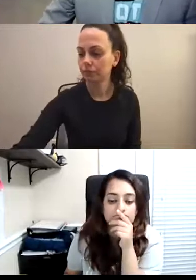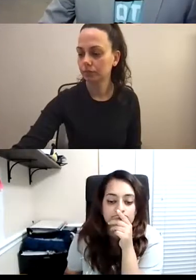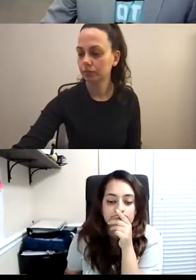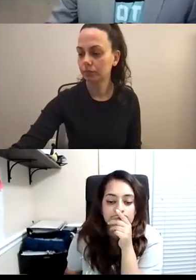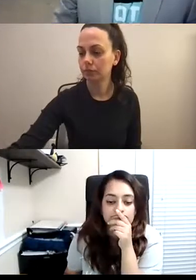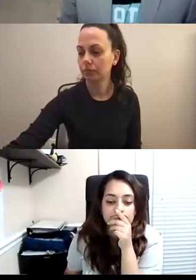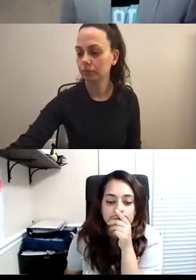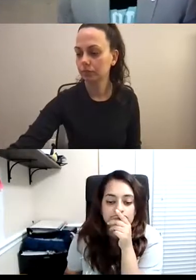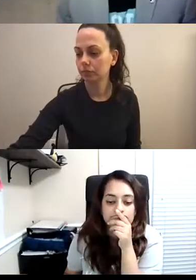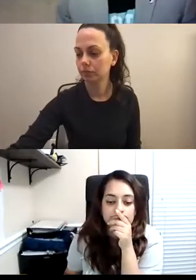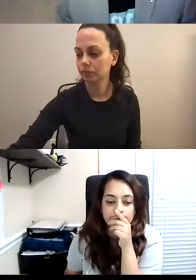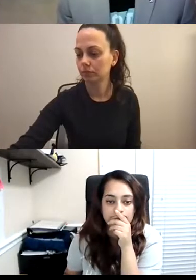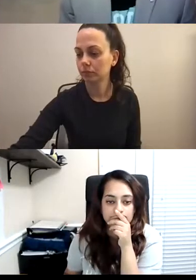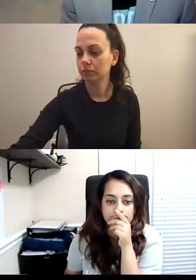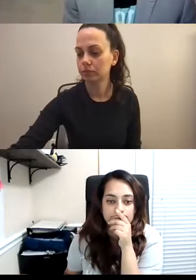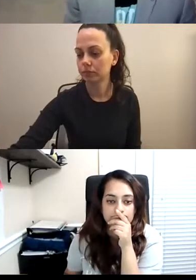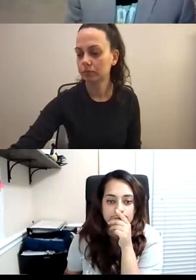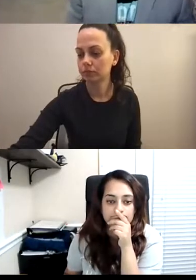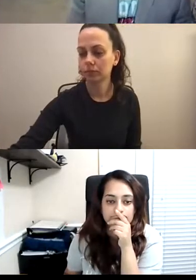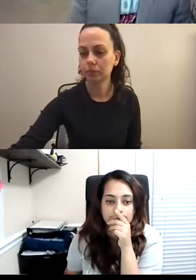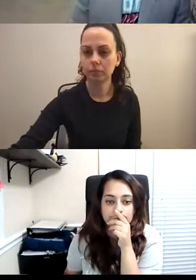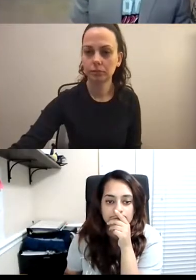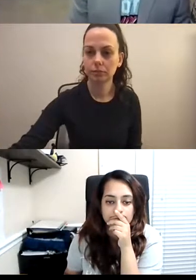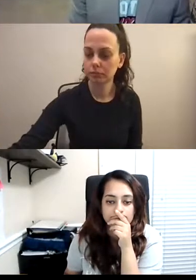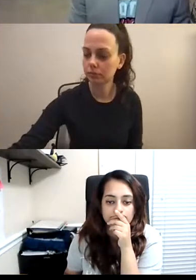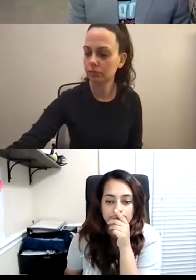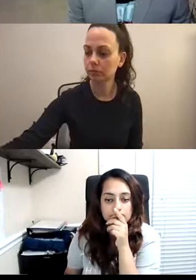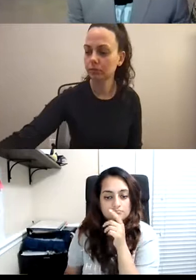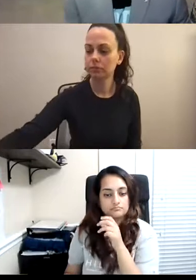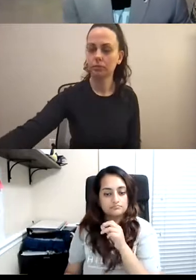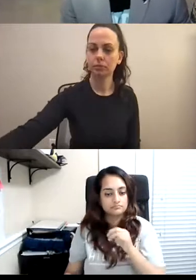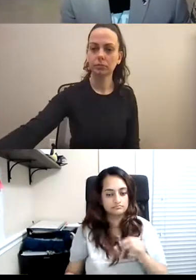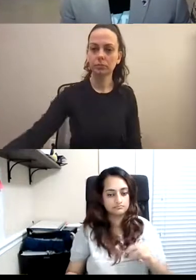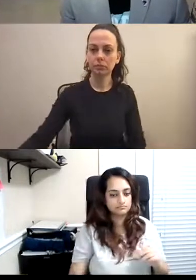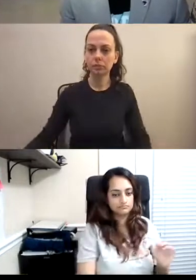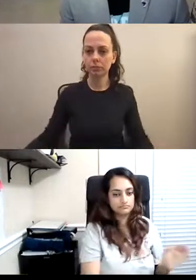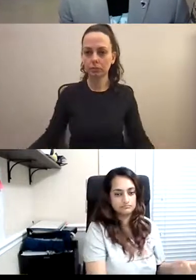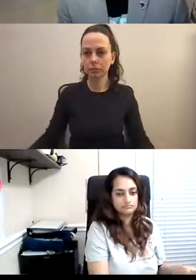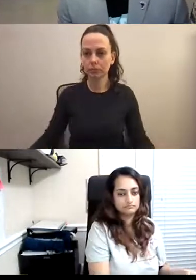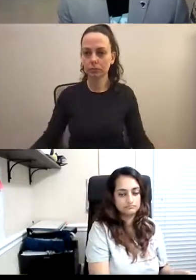do we disclose? Like, how do we do it? I know that when I was on a dating app,